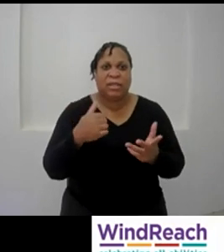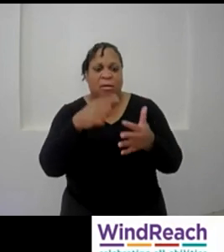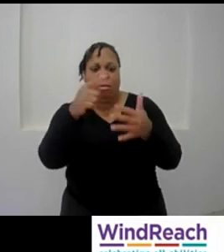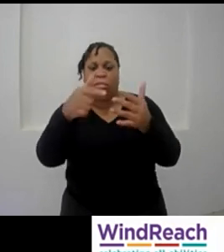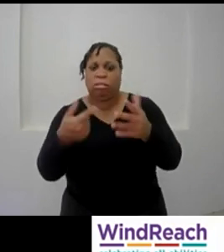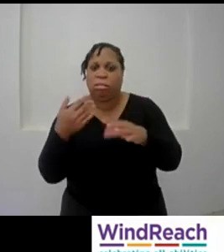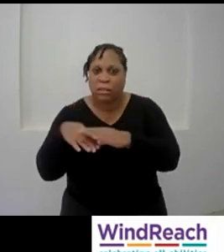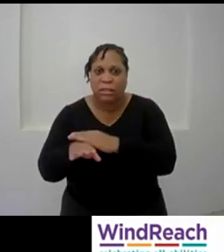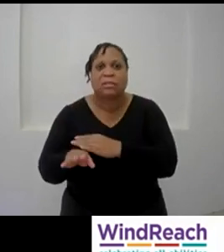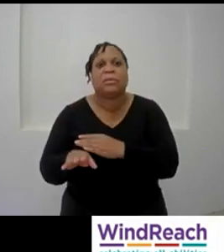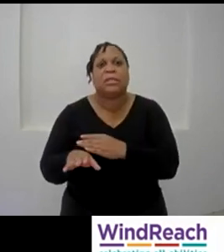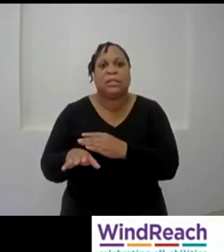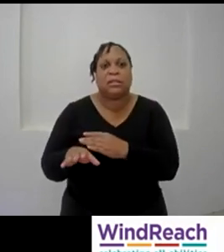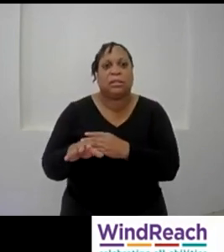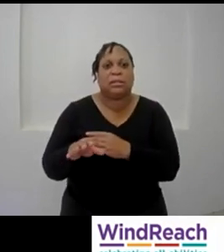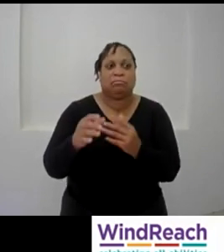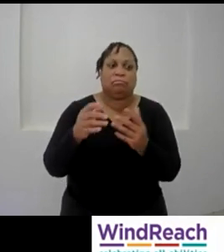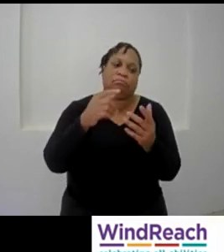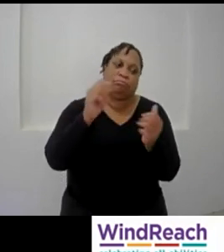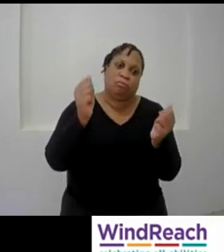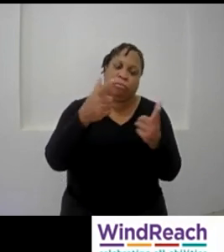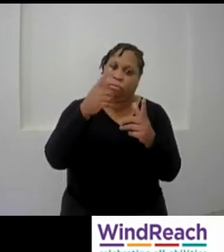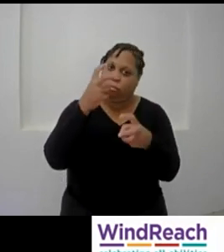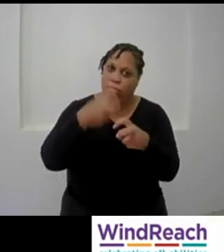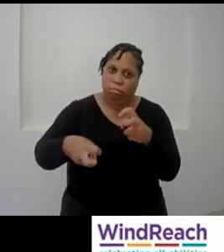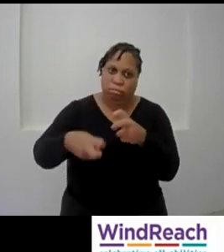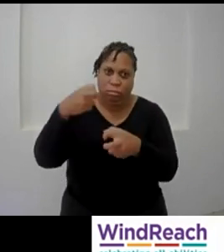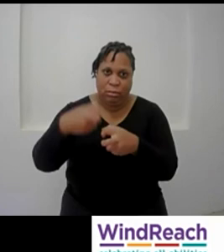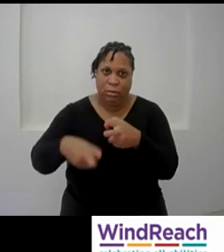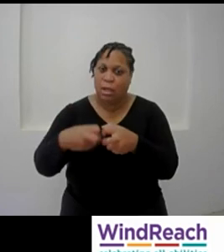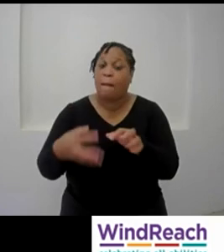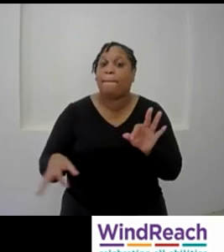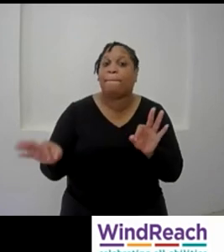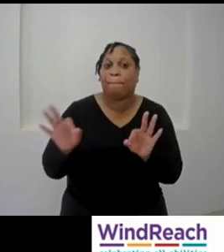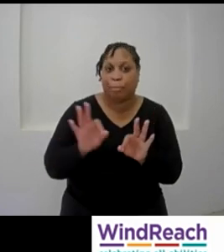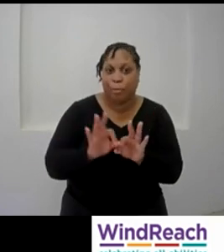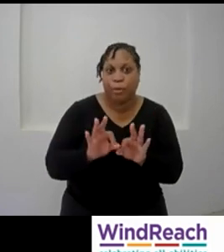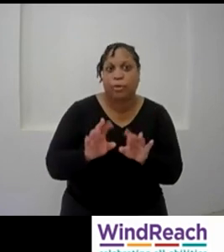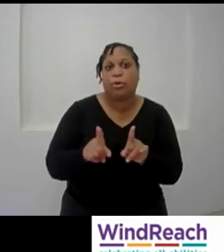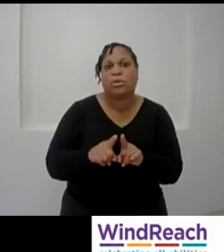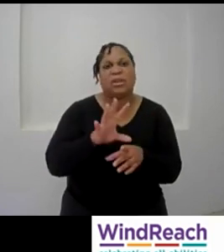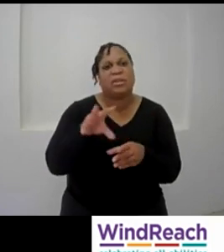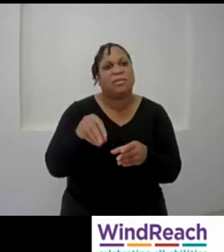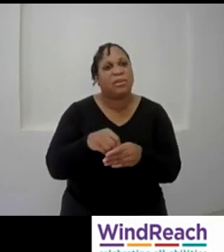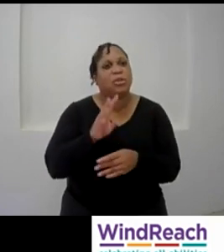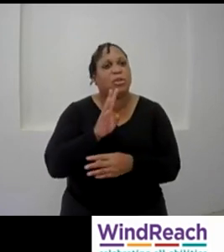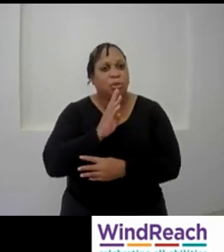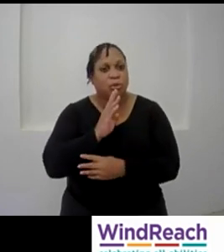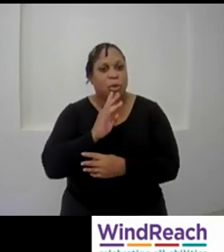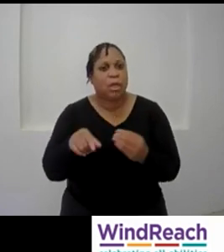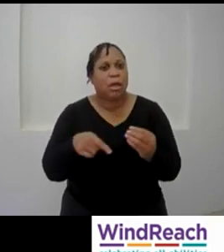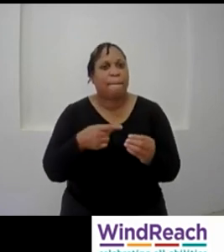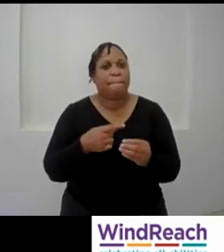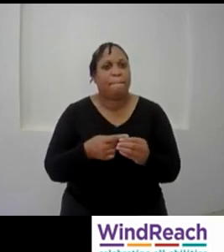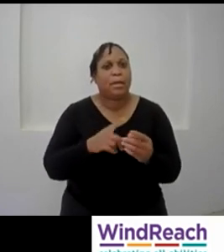accessibility, all sorts of issues that were important. They would also be involved in talking about